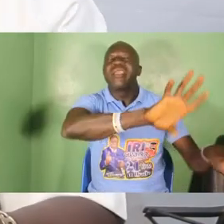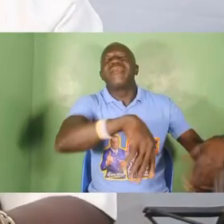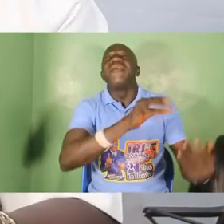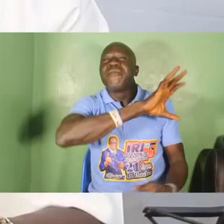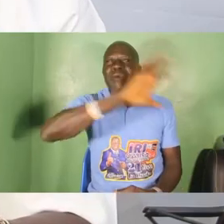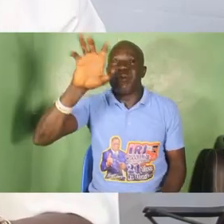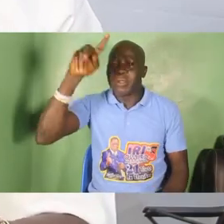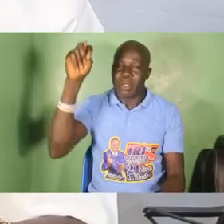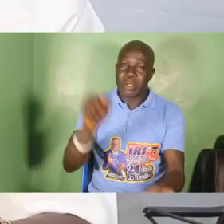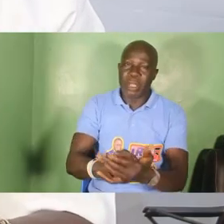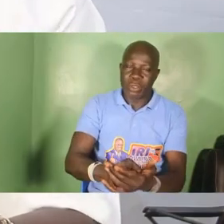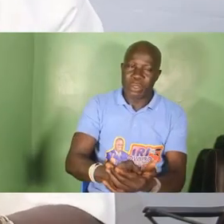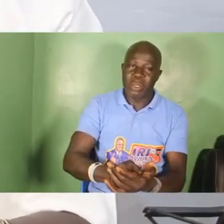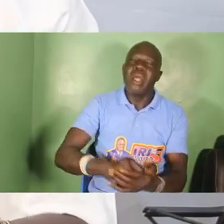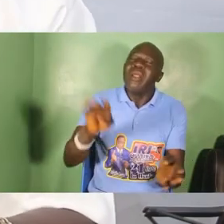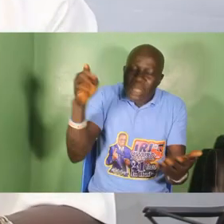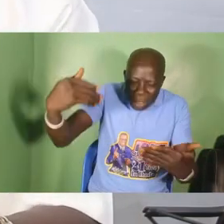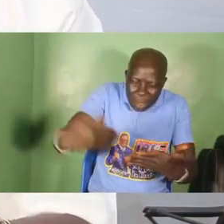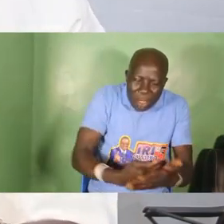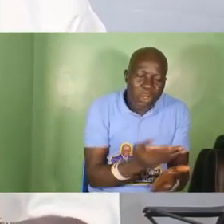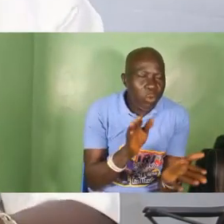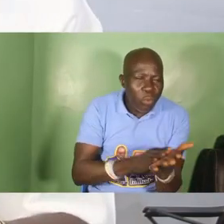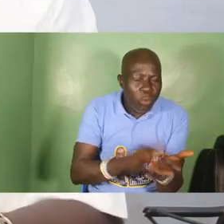500,000 The man gave us